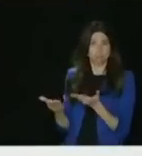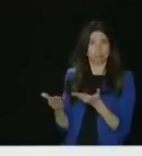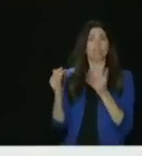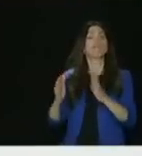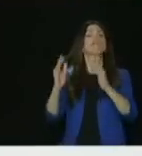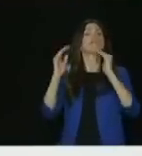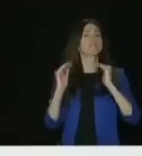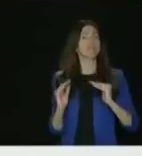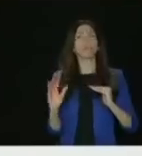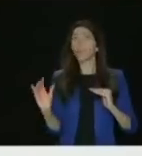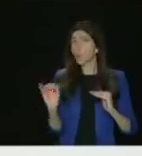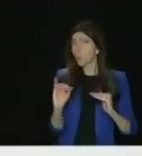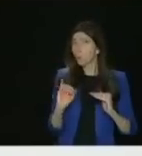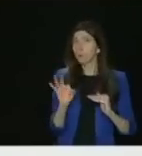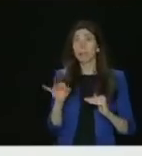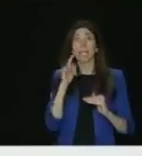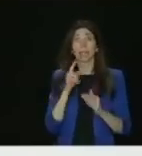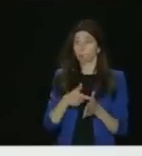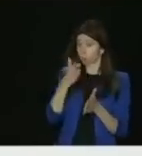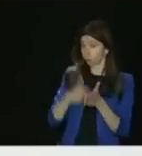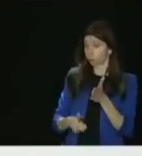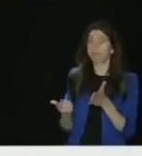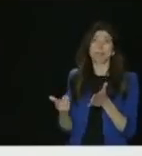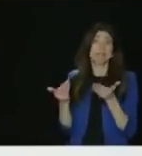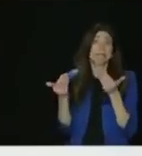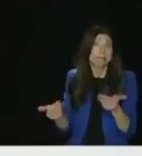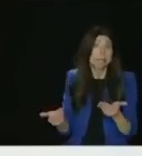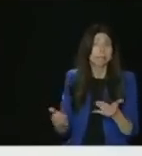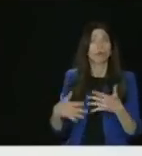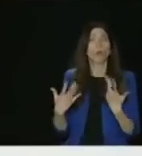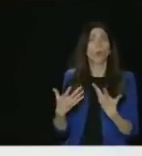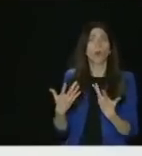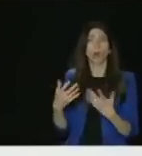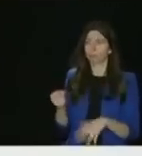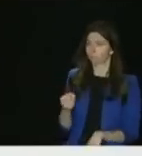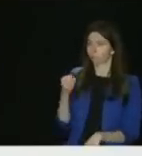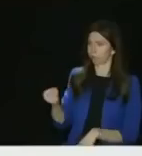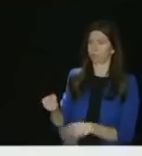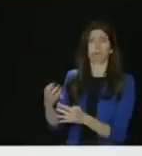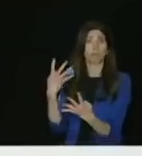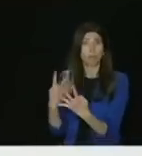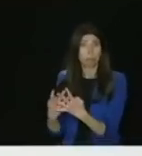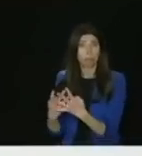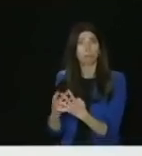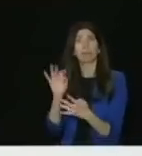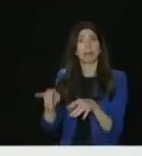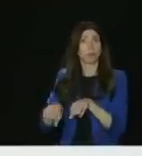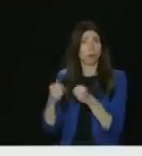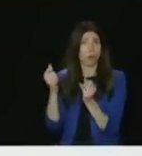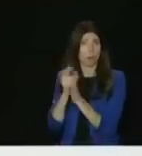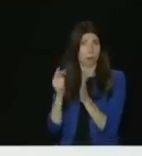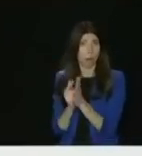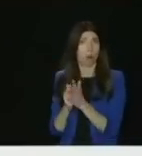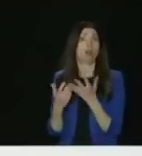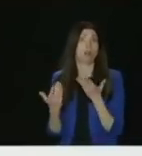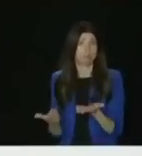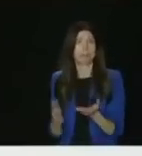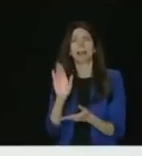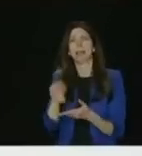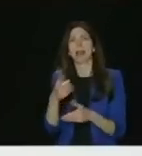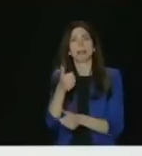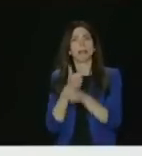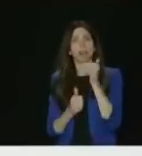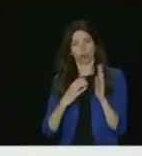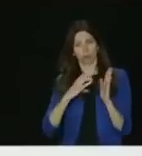the imposition of fines or imprisonment for a contravention of any more order or regulation made under Section 19